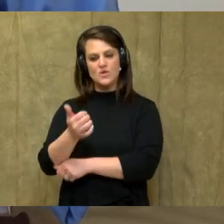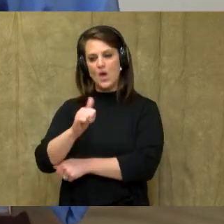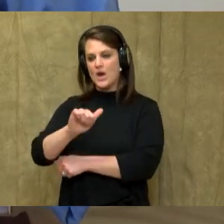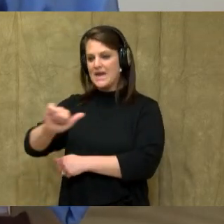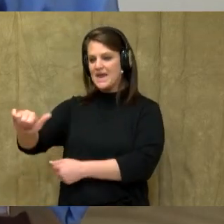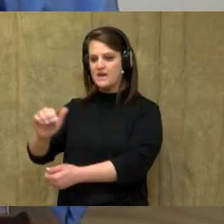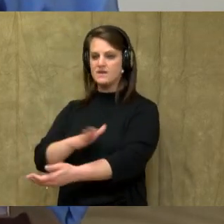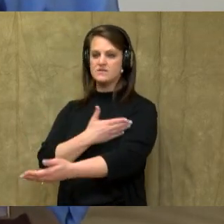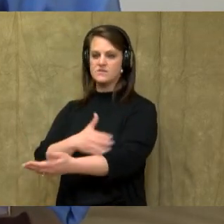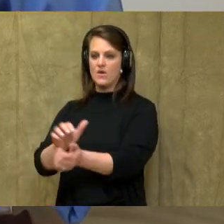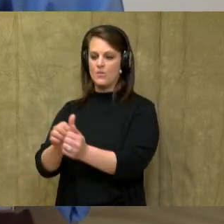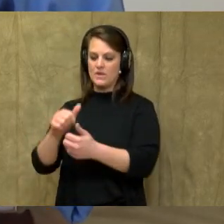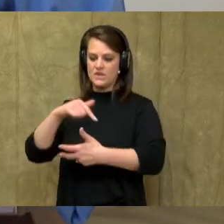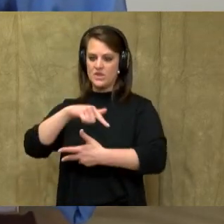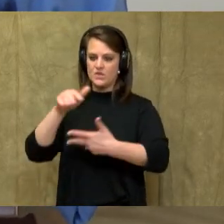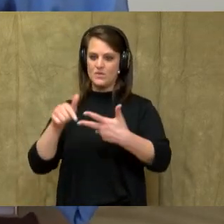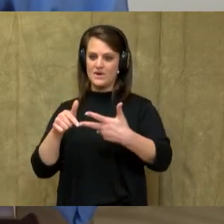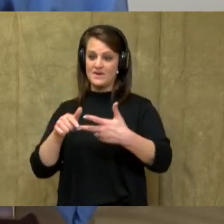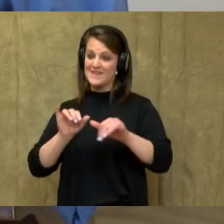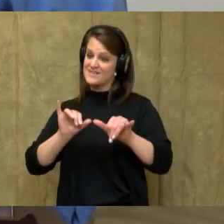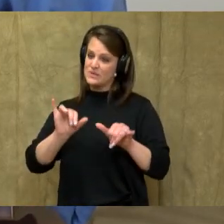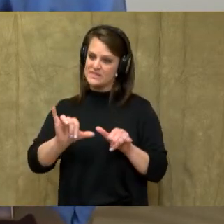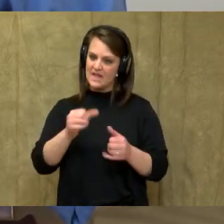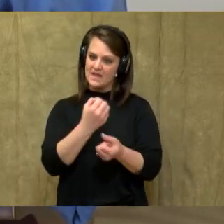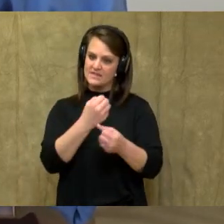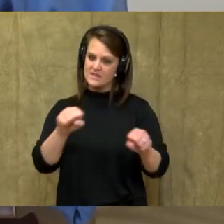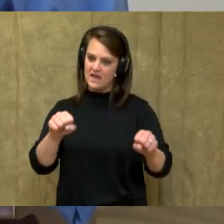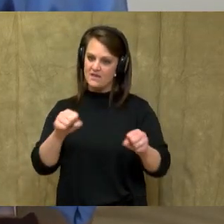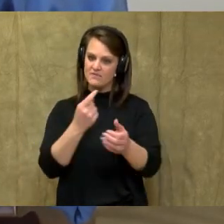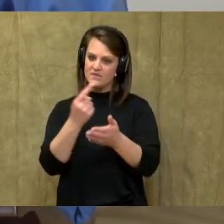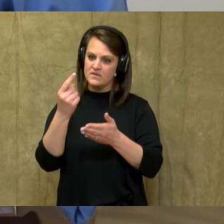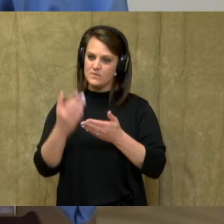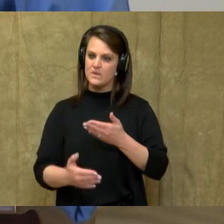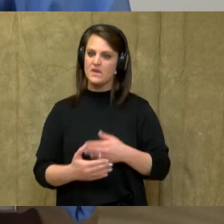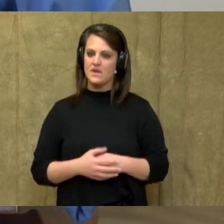those 3 pitches. Stay safe again this weekend